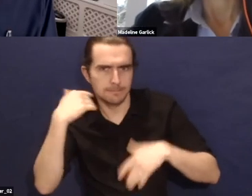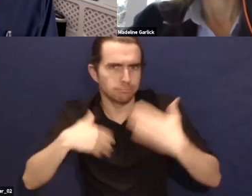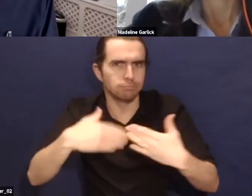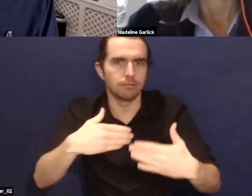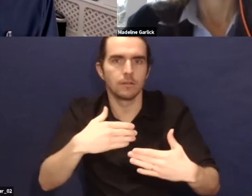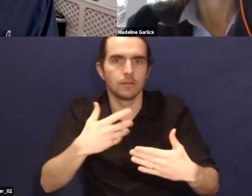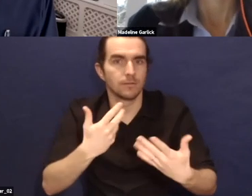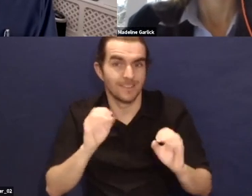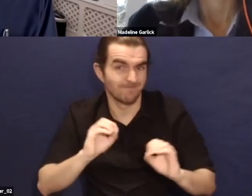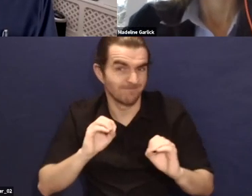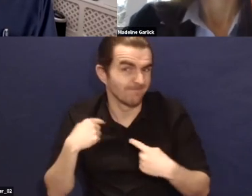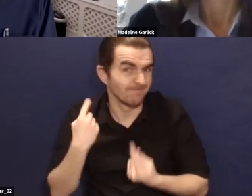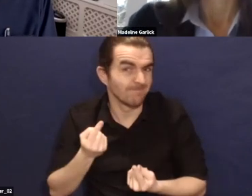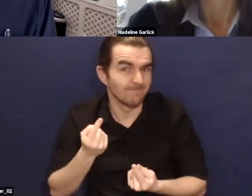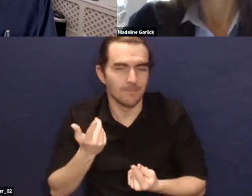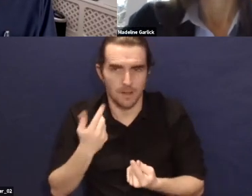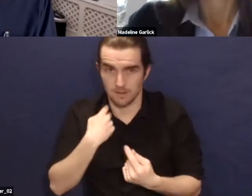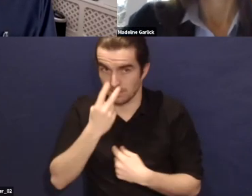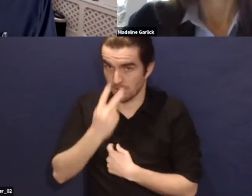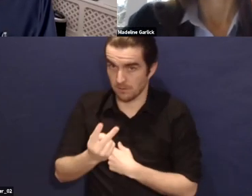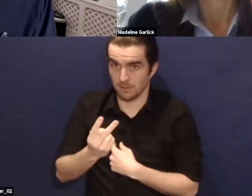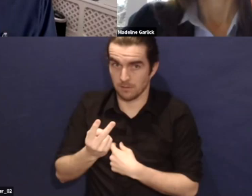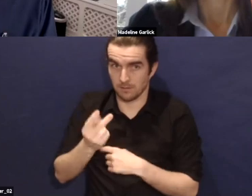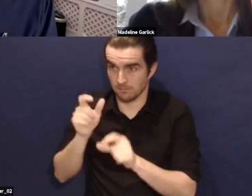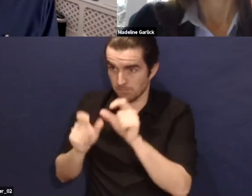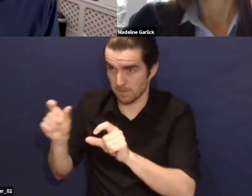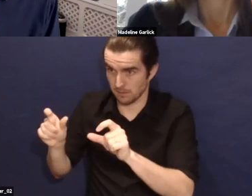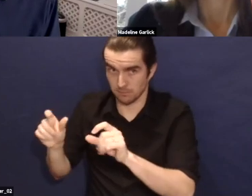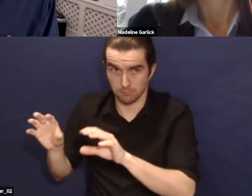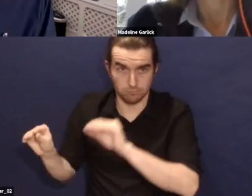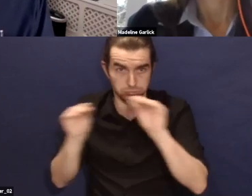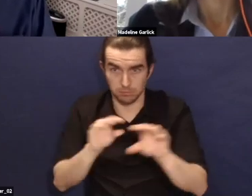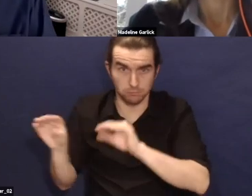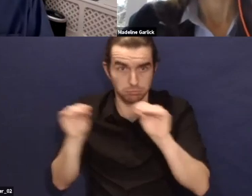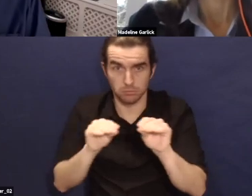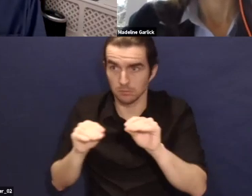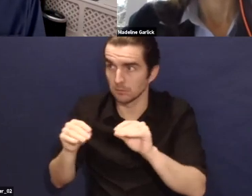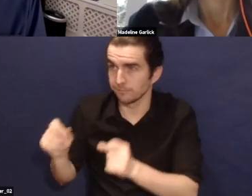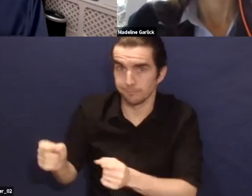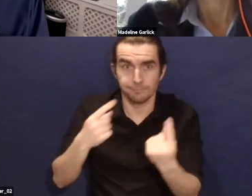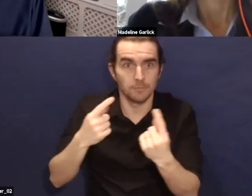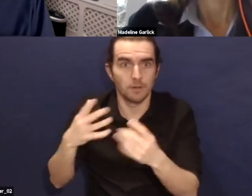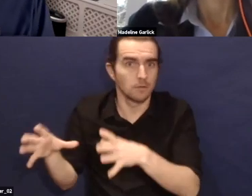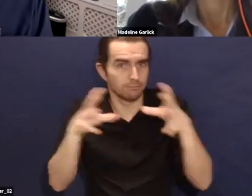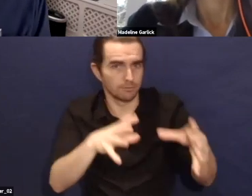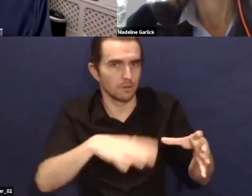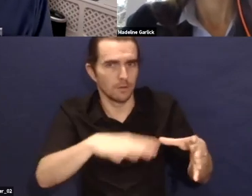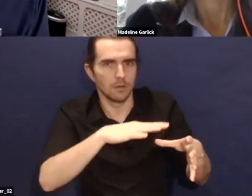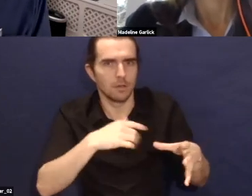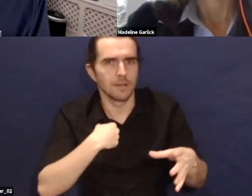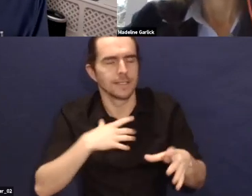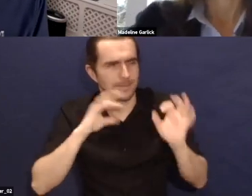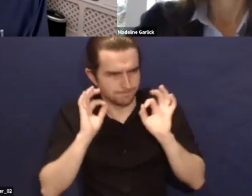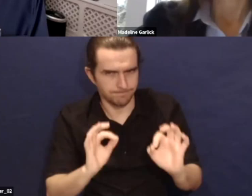make certain that refugees are incorporated into the national policies. There's